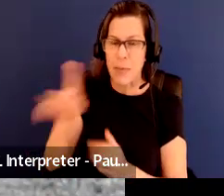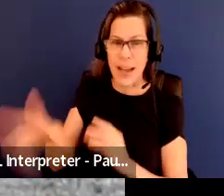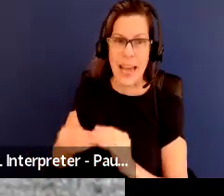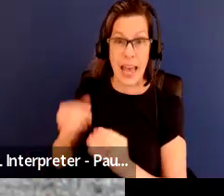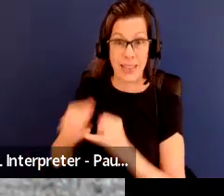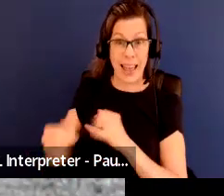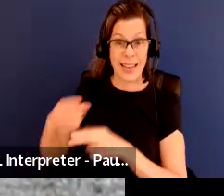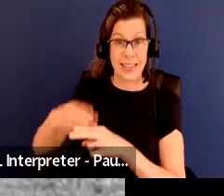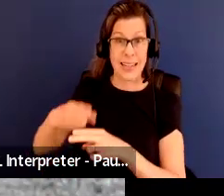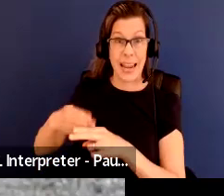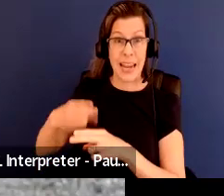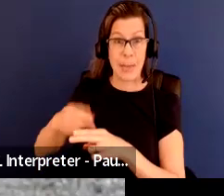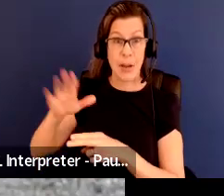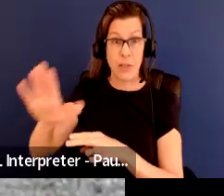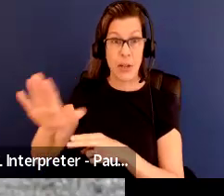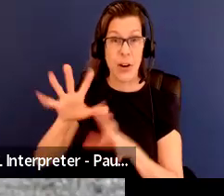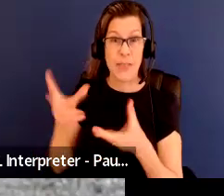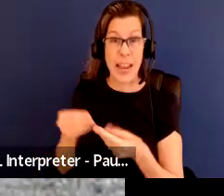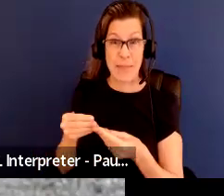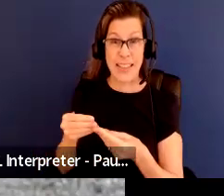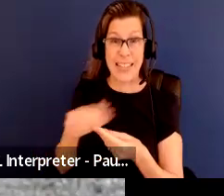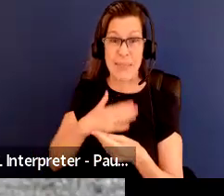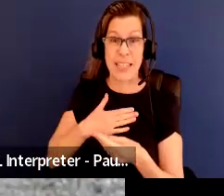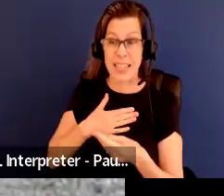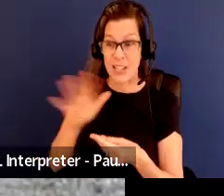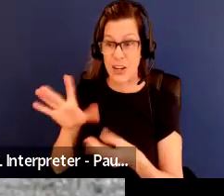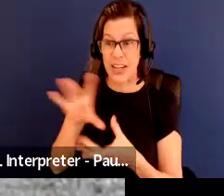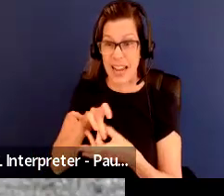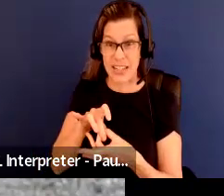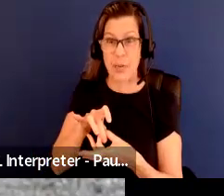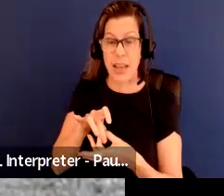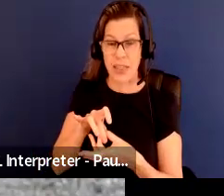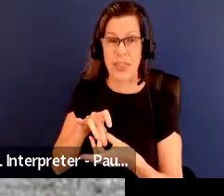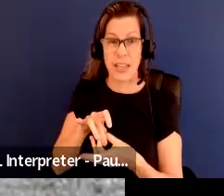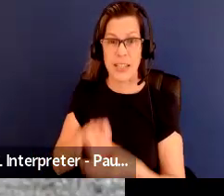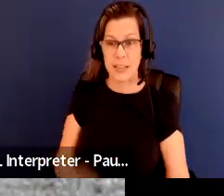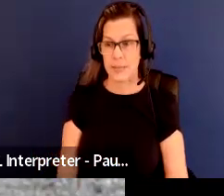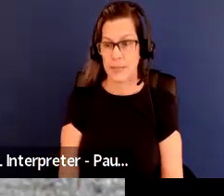last names of your families that you are connected to?